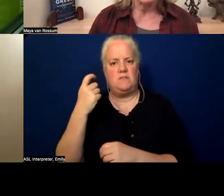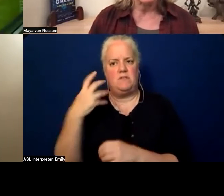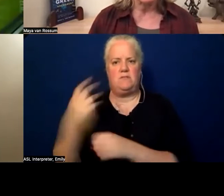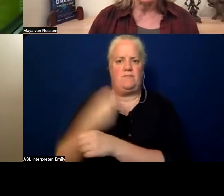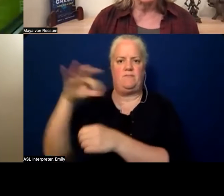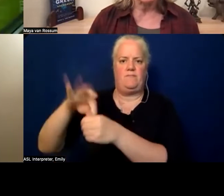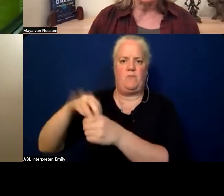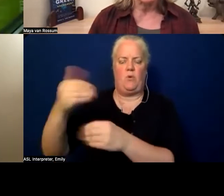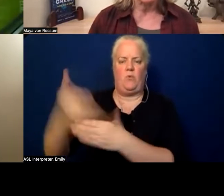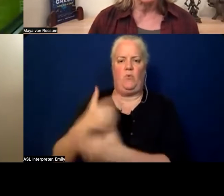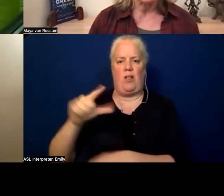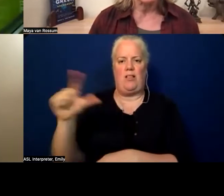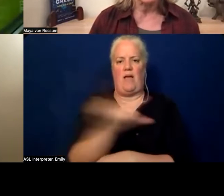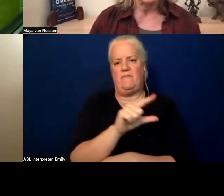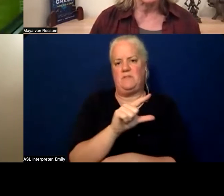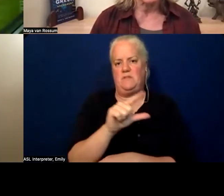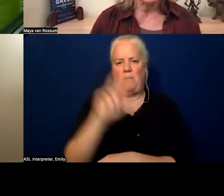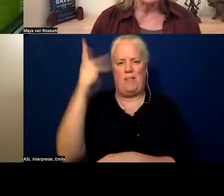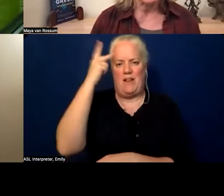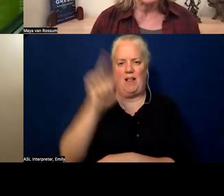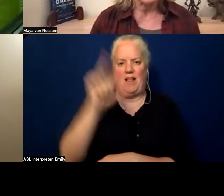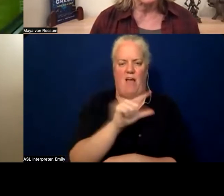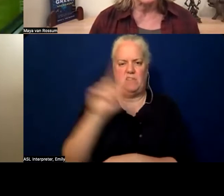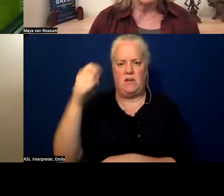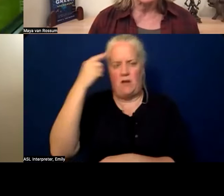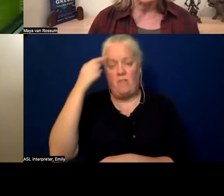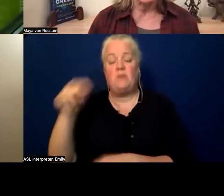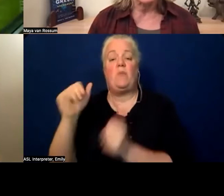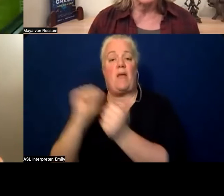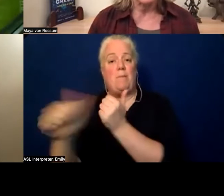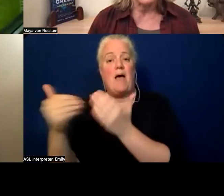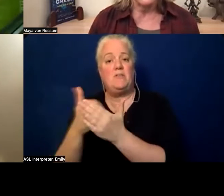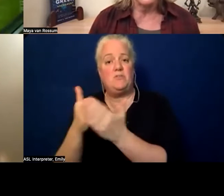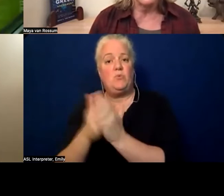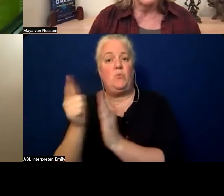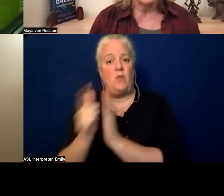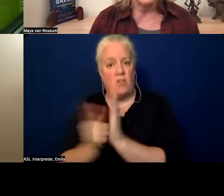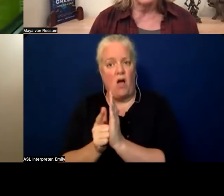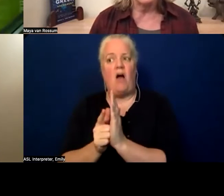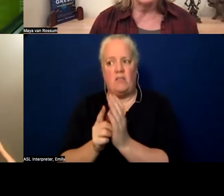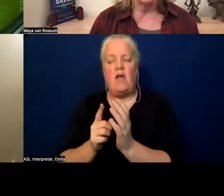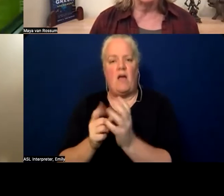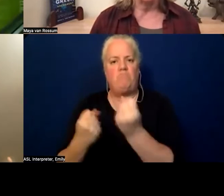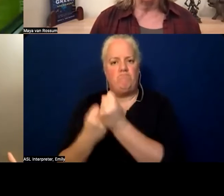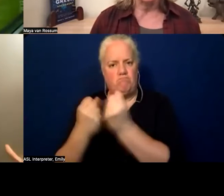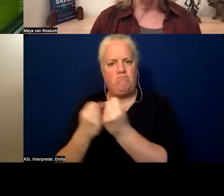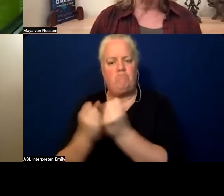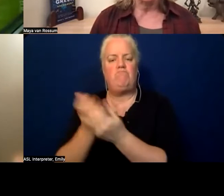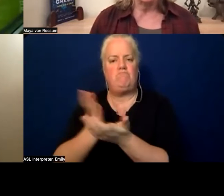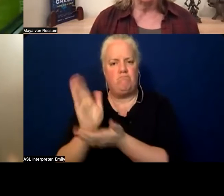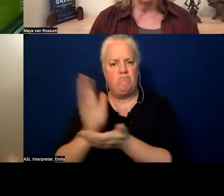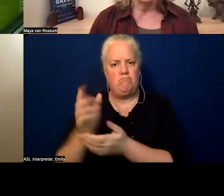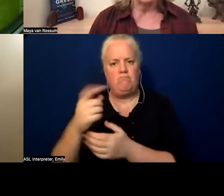is Colombia Law 70, which actually is affirming the rights, and including the land rights and the rights of